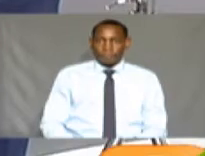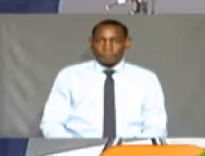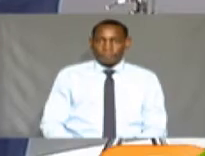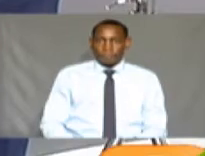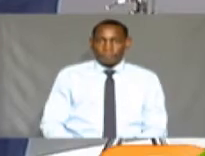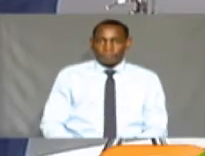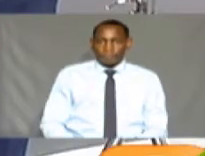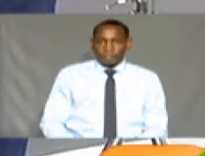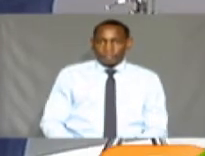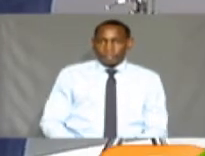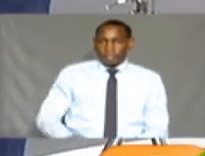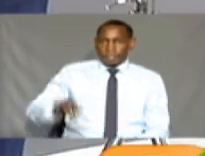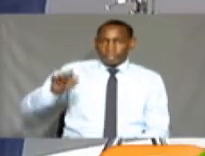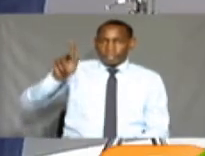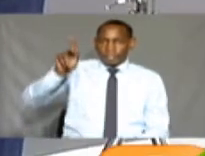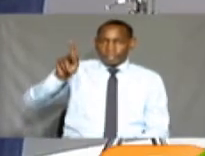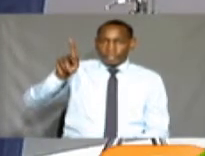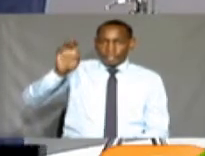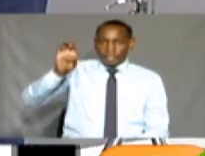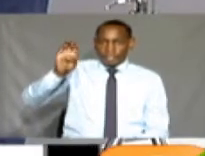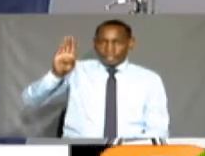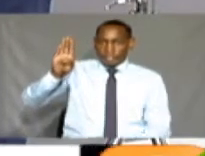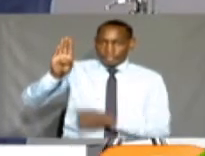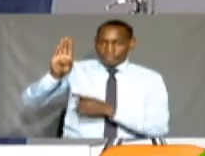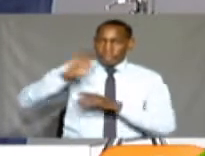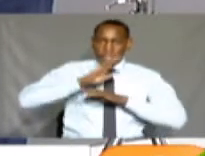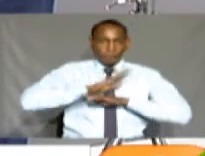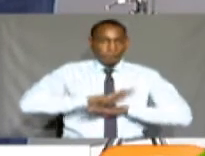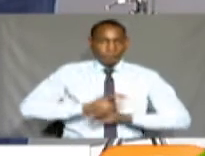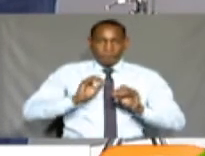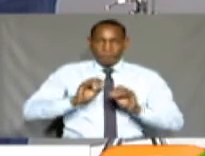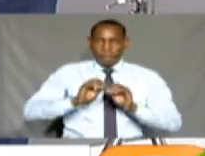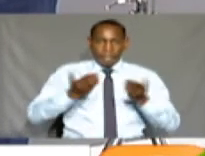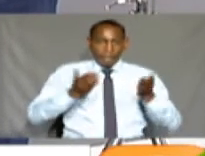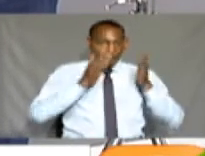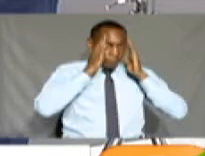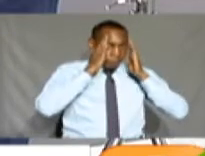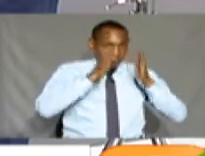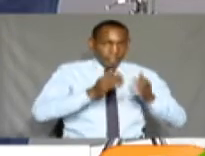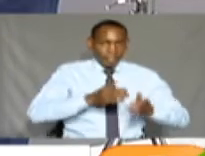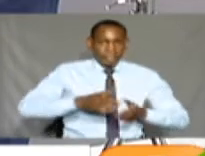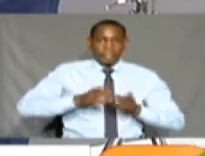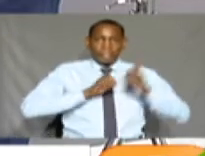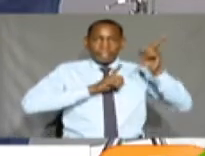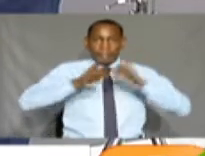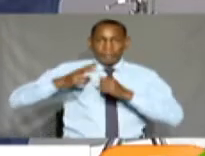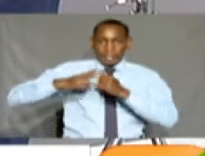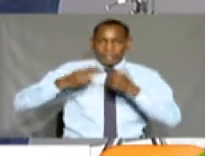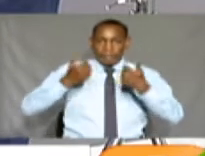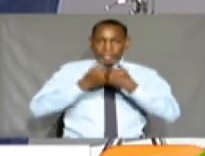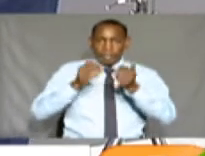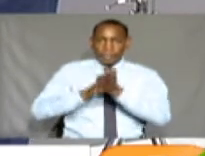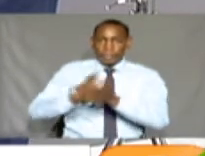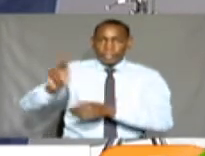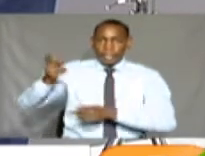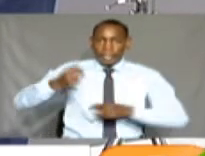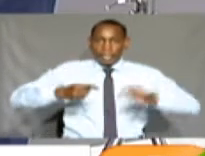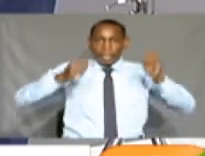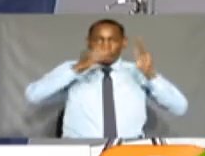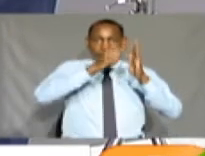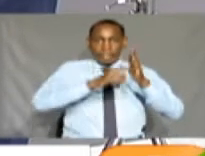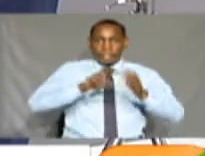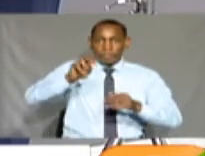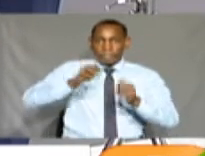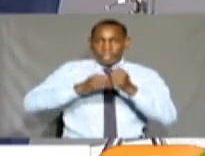Impala Floodlights champions KCB have no break before shifting their focus to the Safari Sevens tournament and the Kenya Cup League for